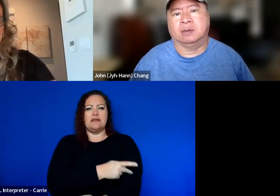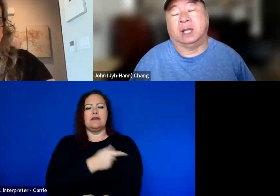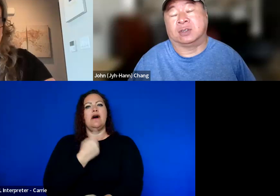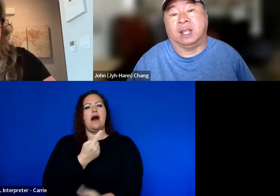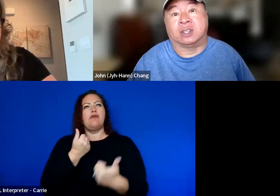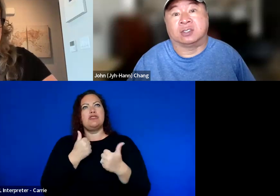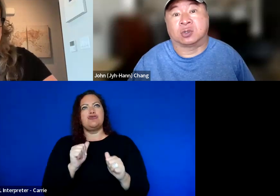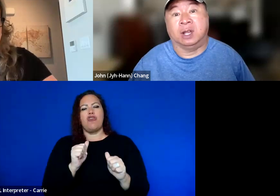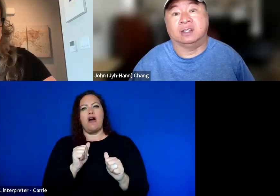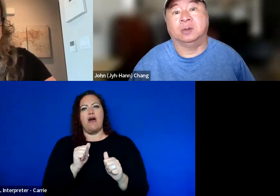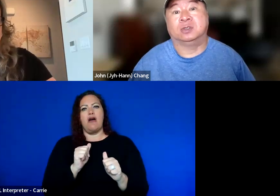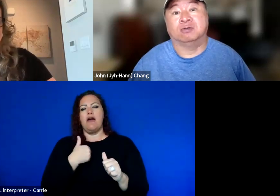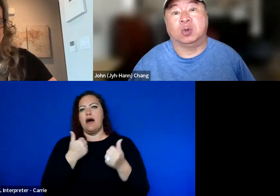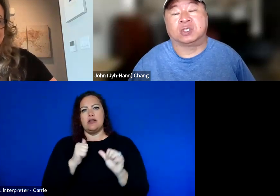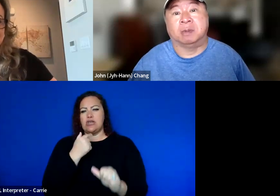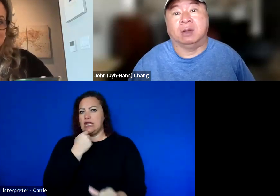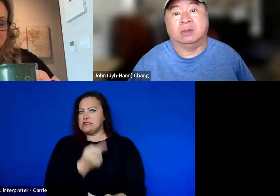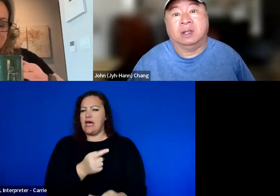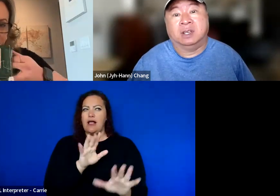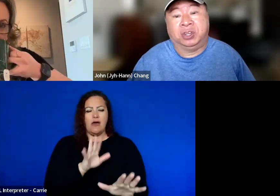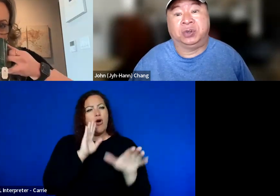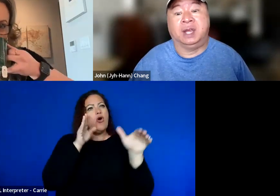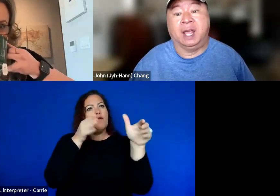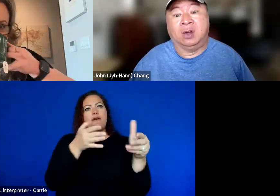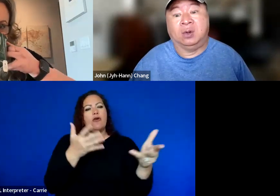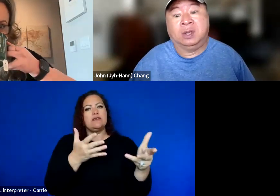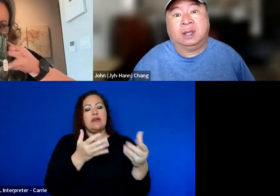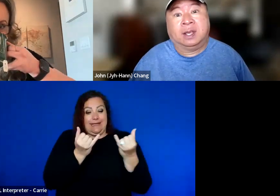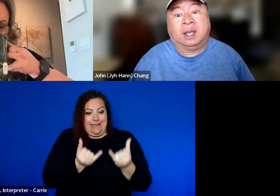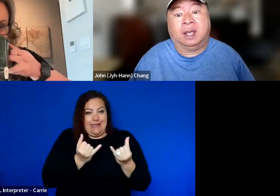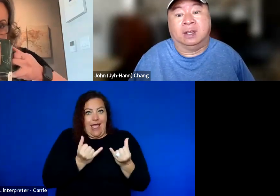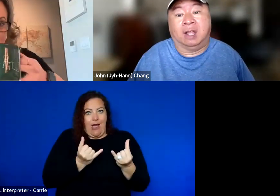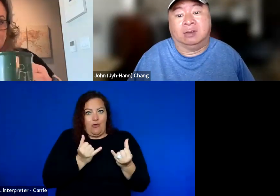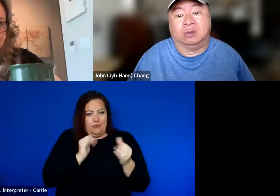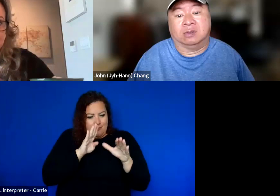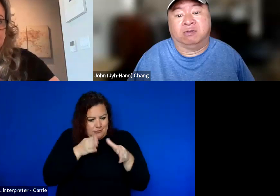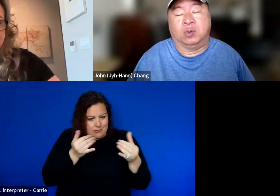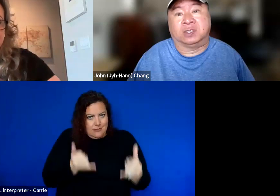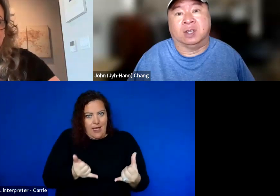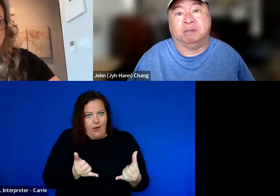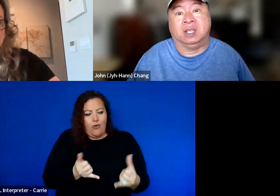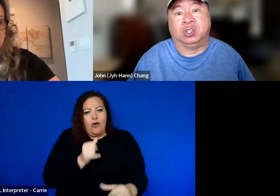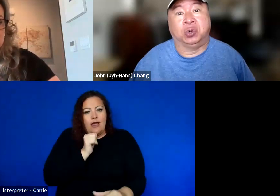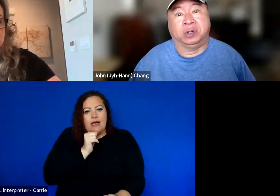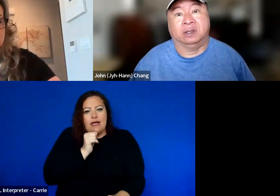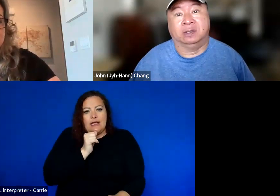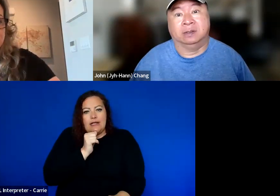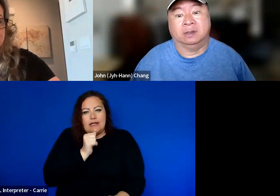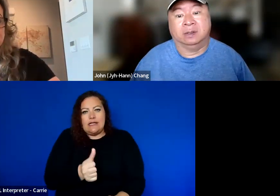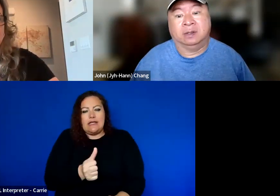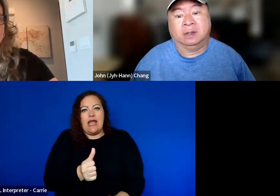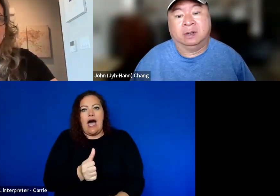to tell them to focus about the here and now and not focus on being cured.